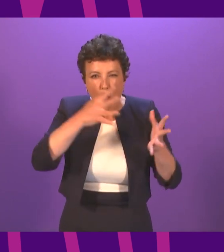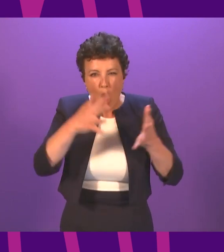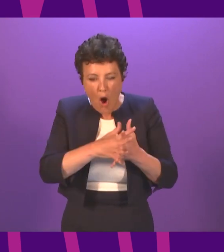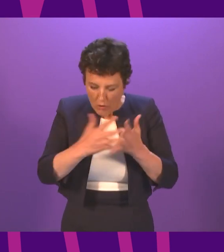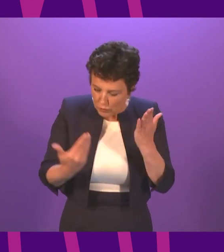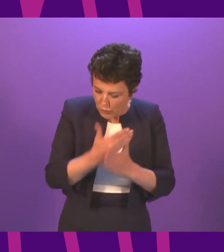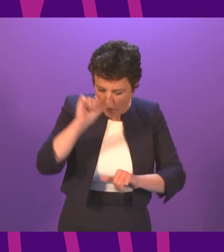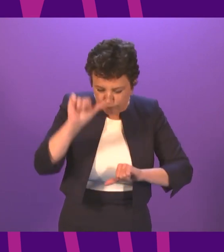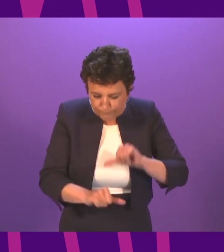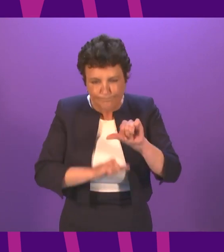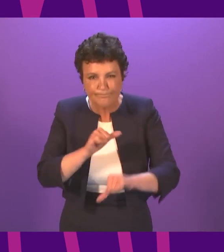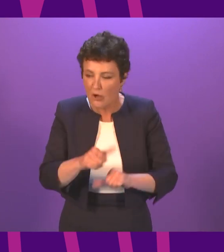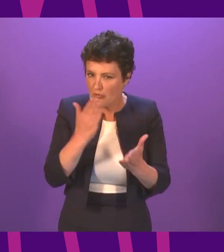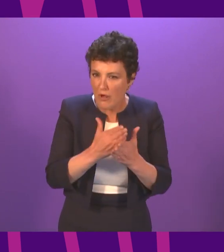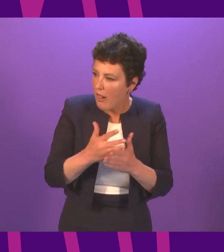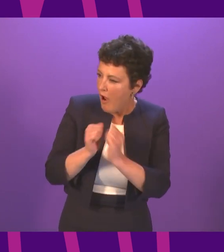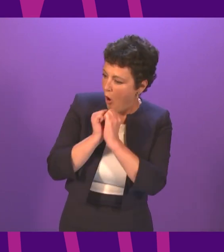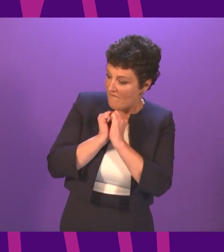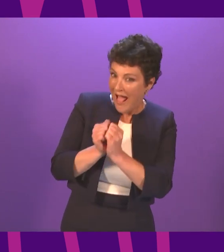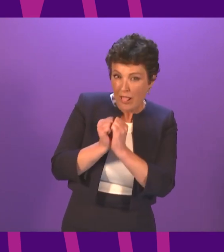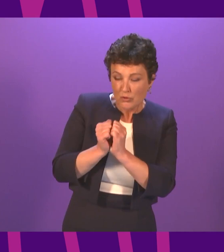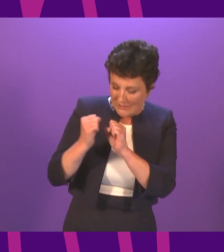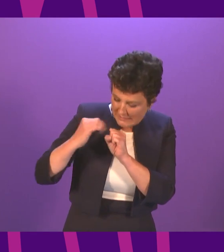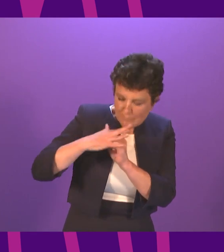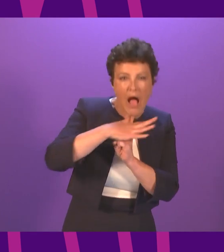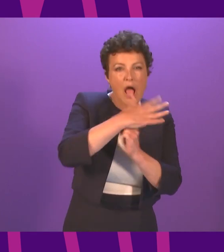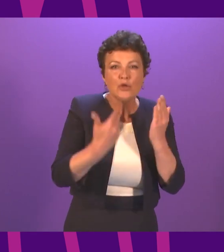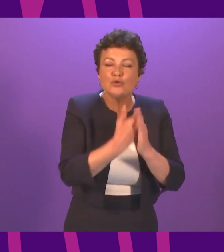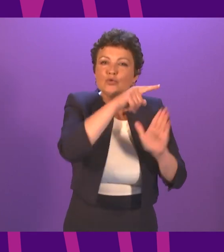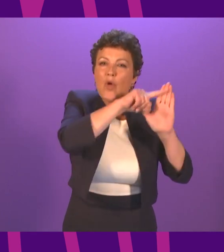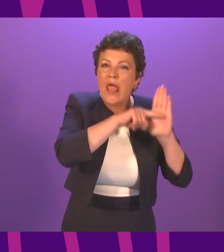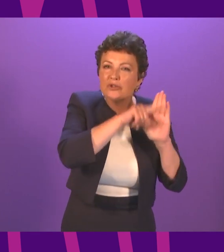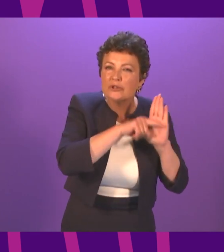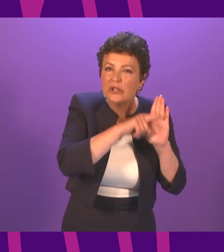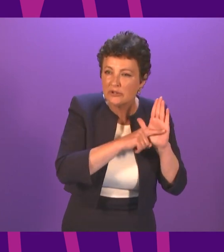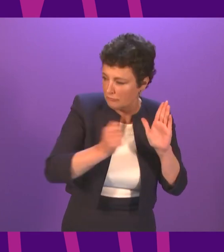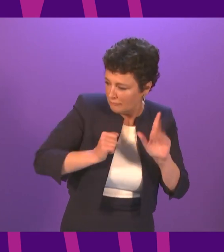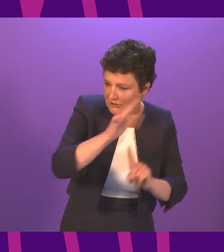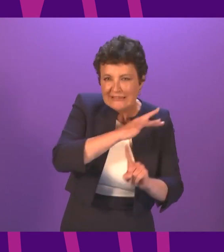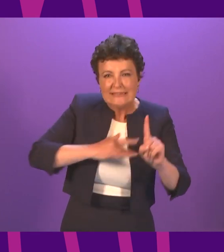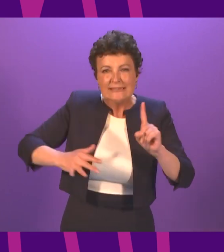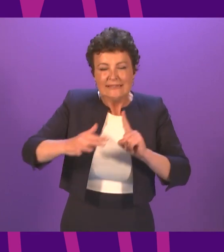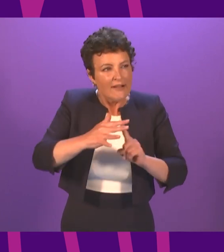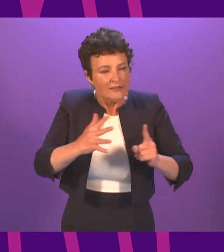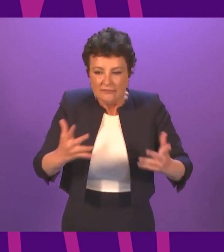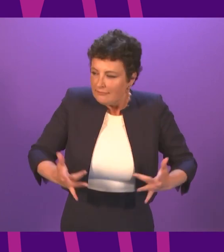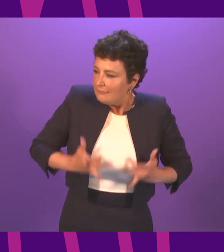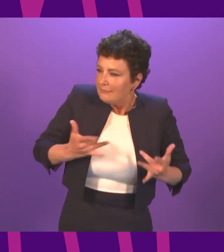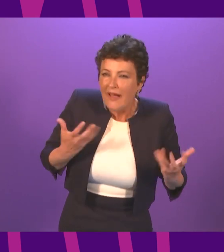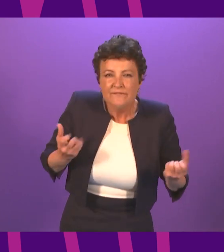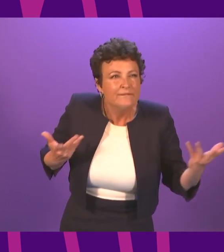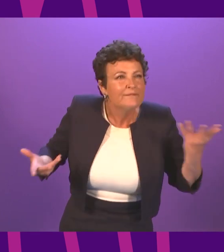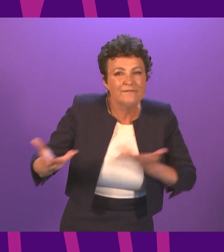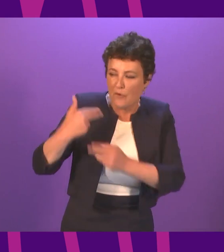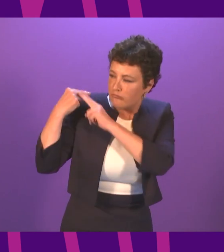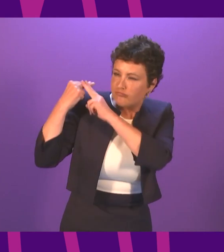the values that have underpinned our success as a country and our progress as a society for generations. During the